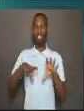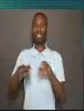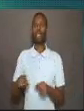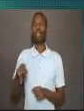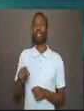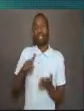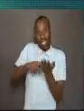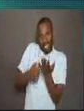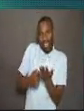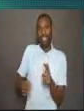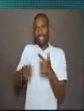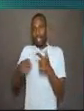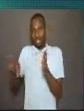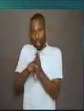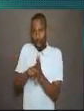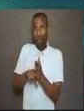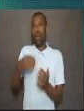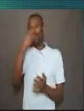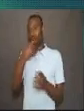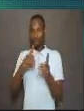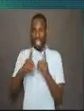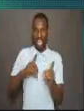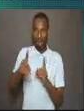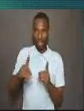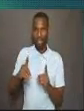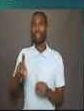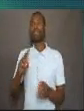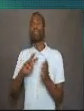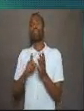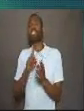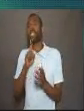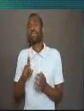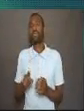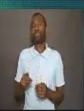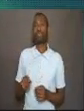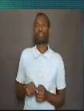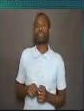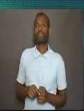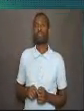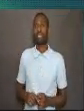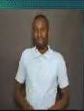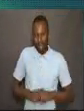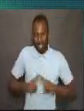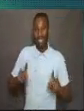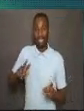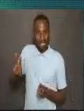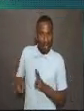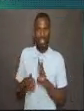Thus, the second law of thermodynamics could be stated in a different